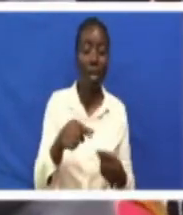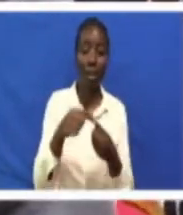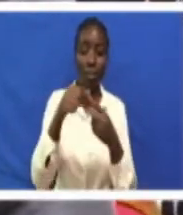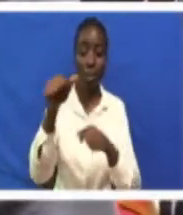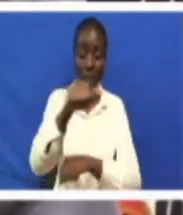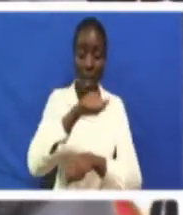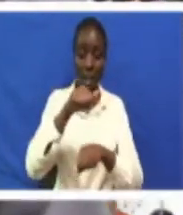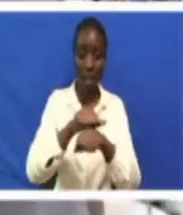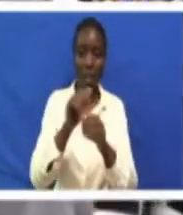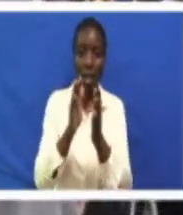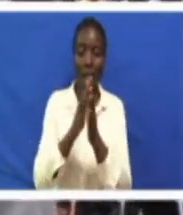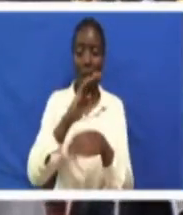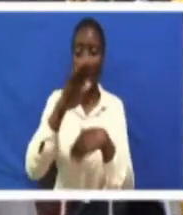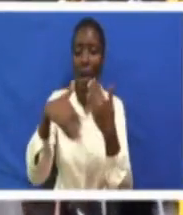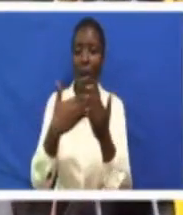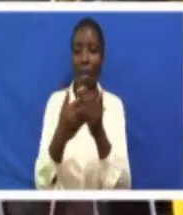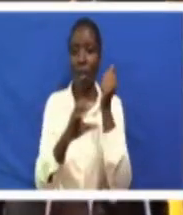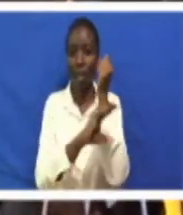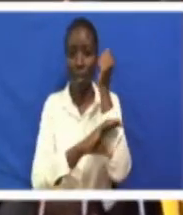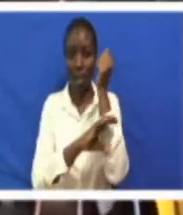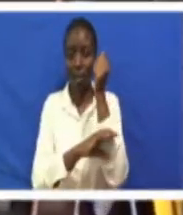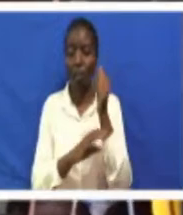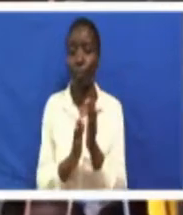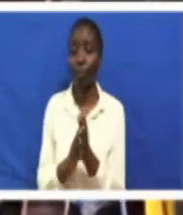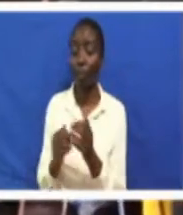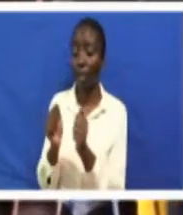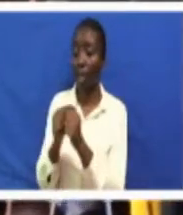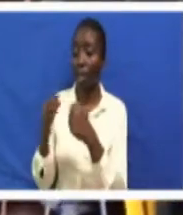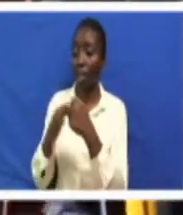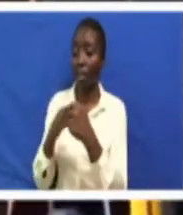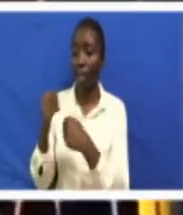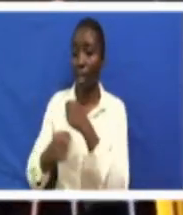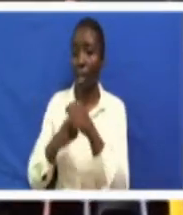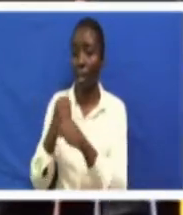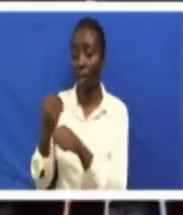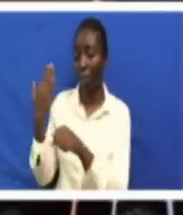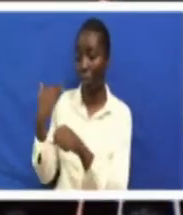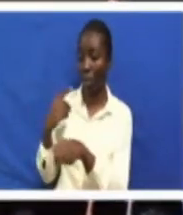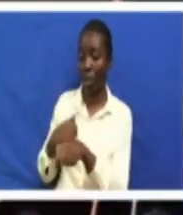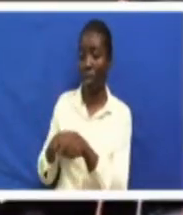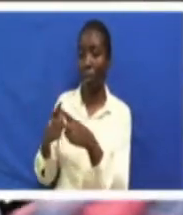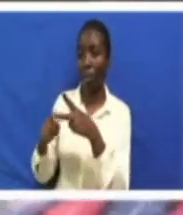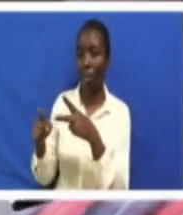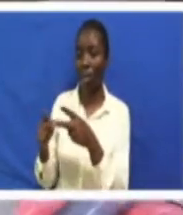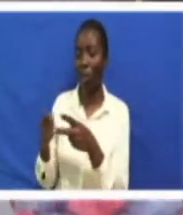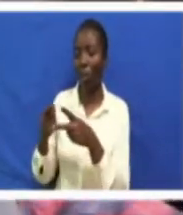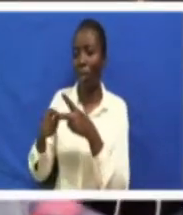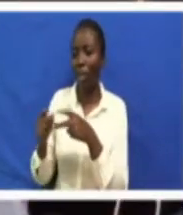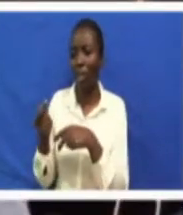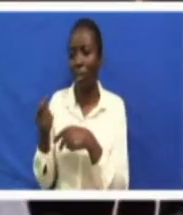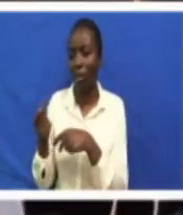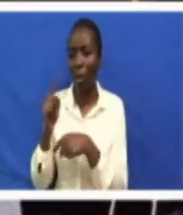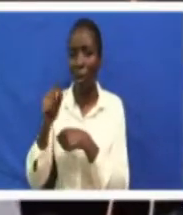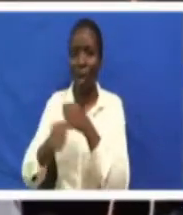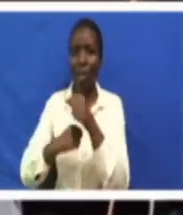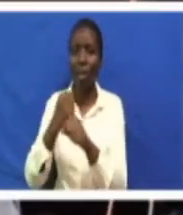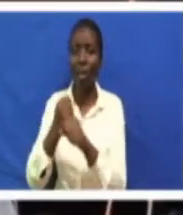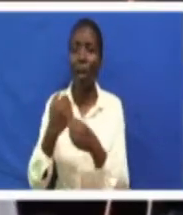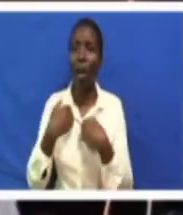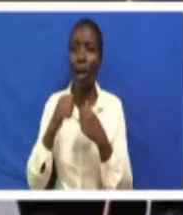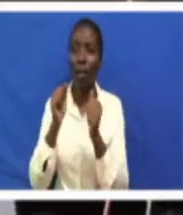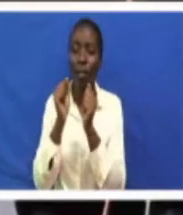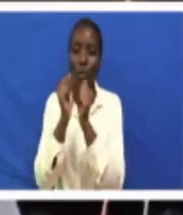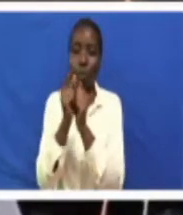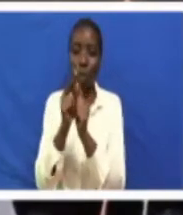very good question um 18 years ago when we were starting we started very small and imagine the first year we did 12 million